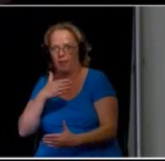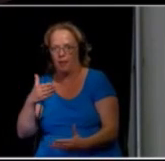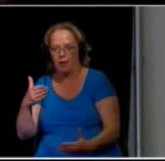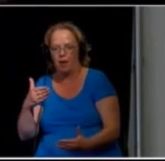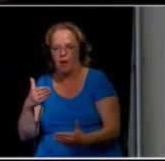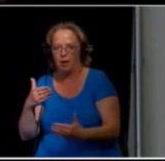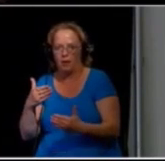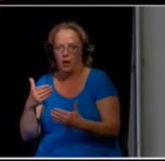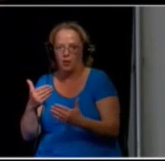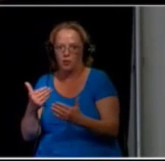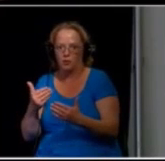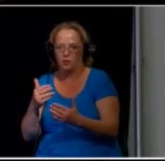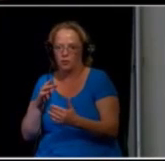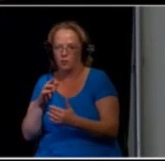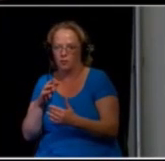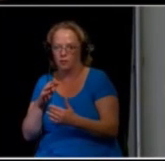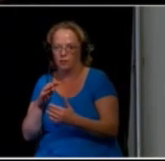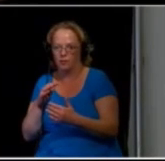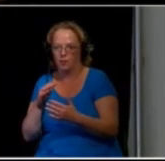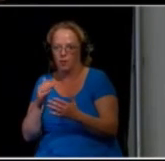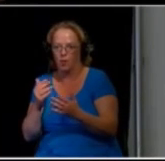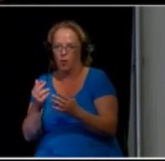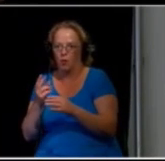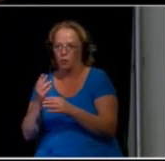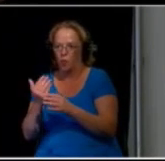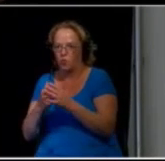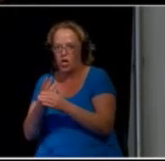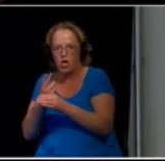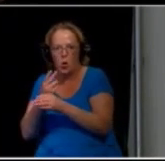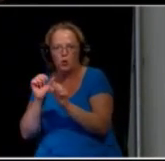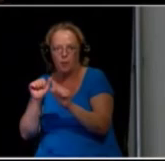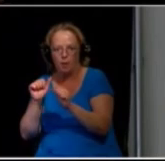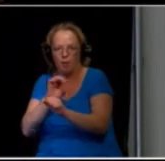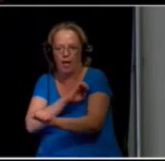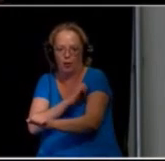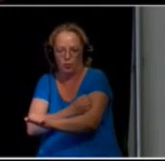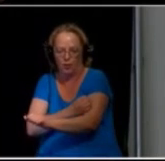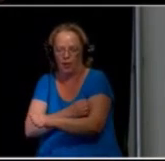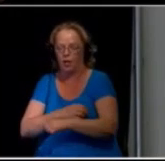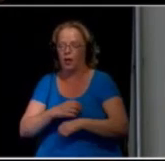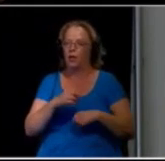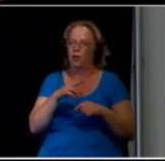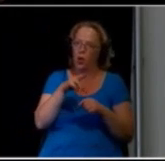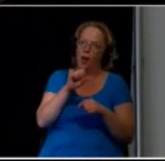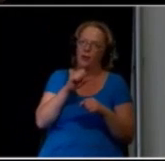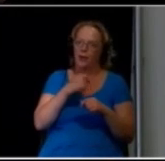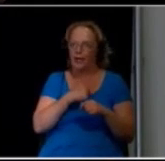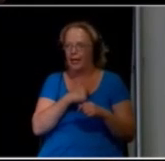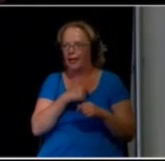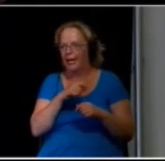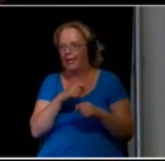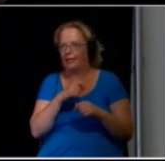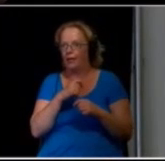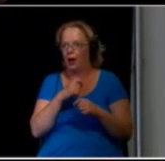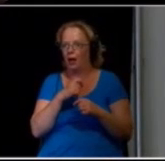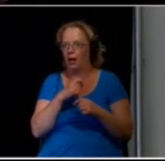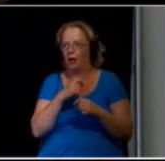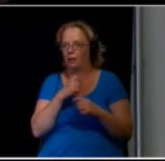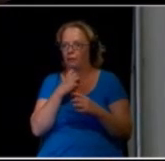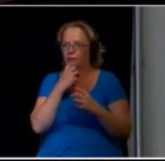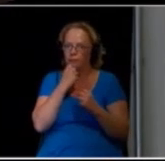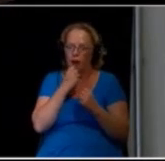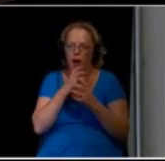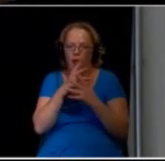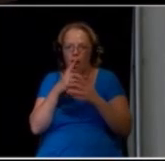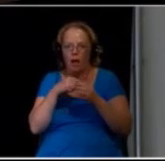energy. In the US, you'd really have to care a lot about renewable energy. Well, not a lot, but you'd have to care about it more than economics in